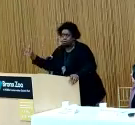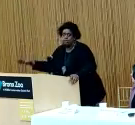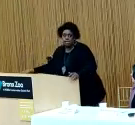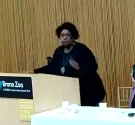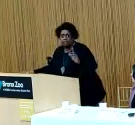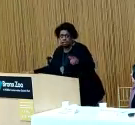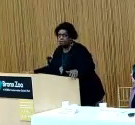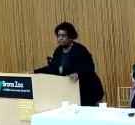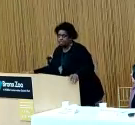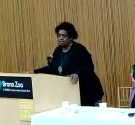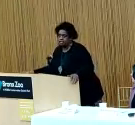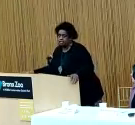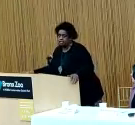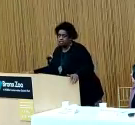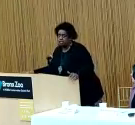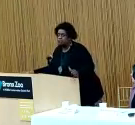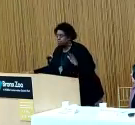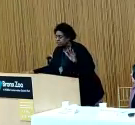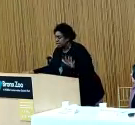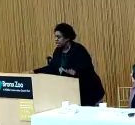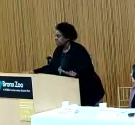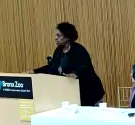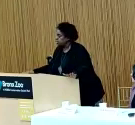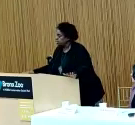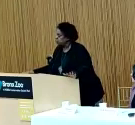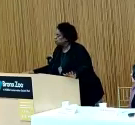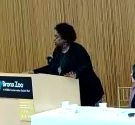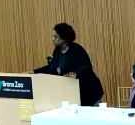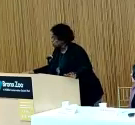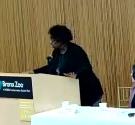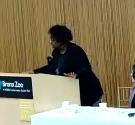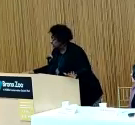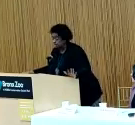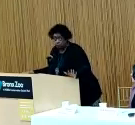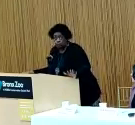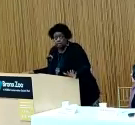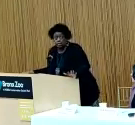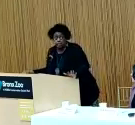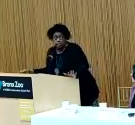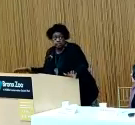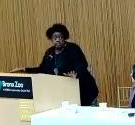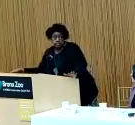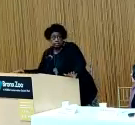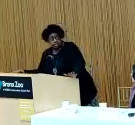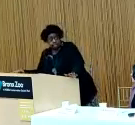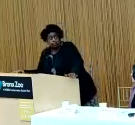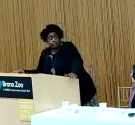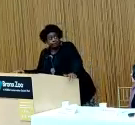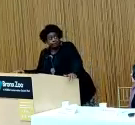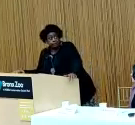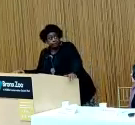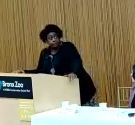how to make a complaint the idea is that we want to treat everyone the